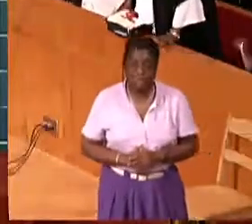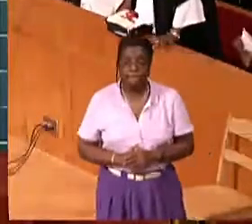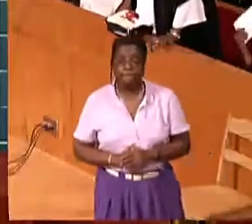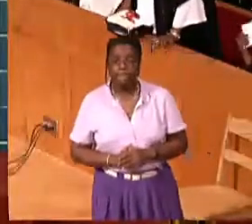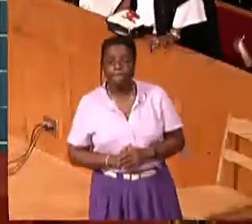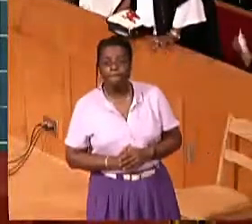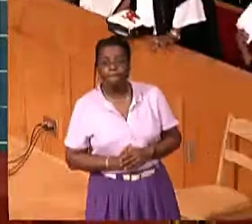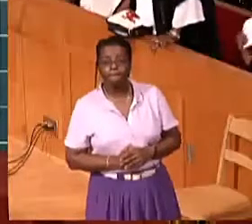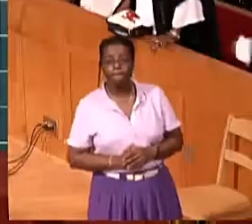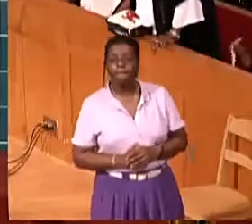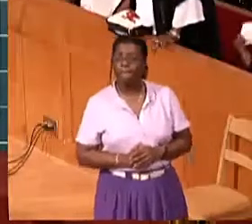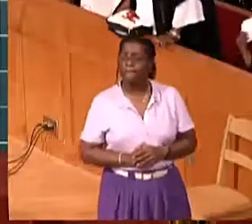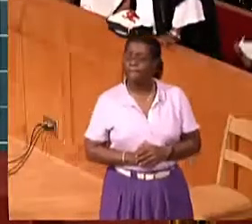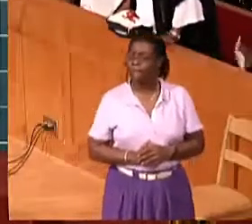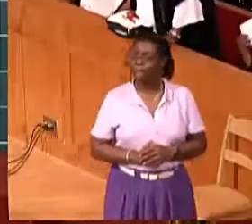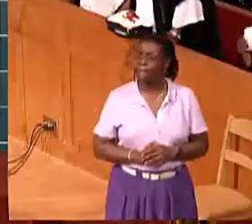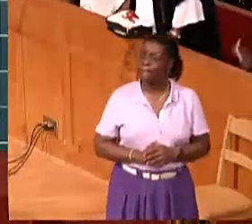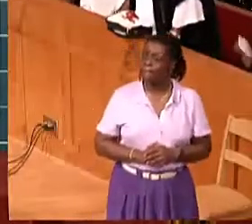Because folk